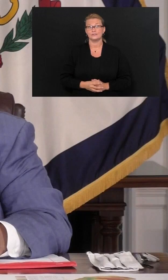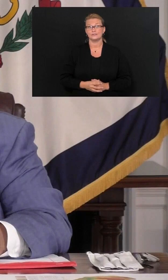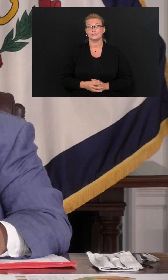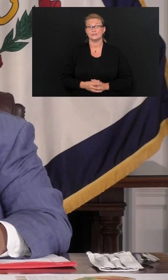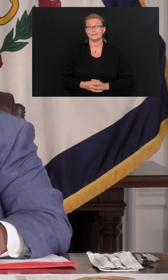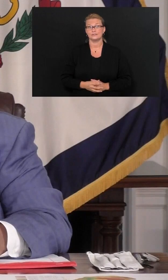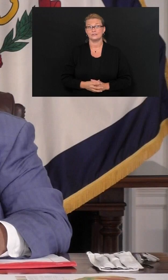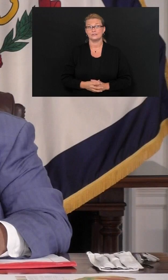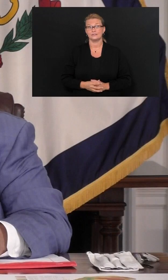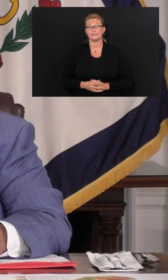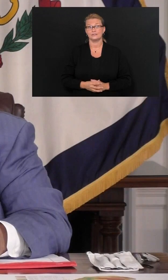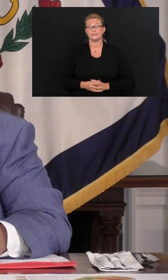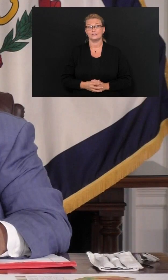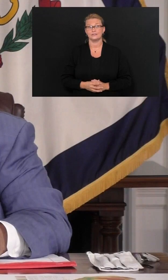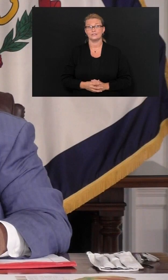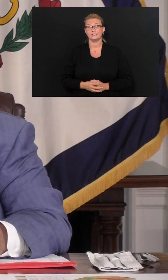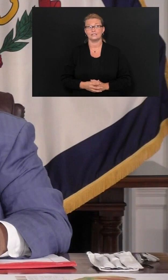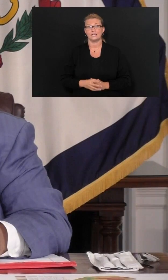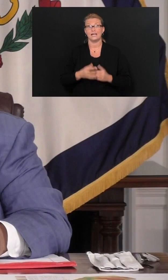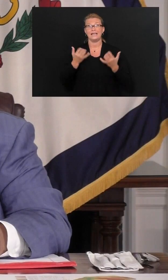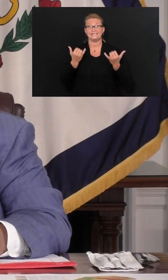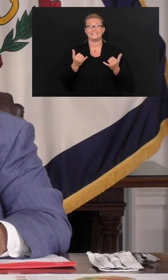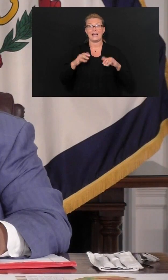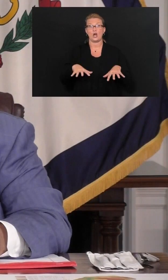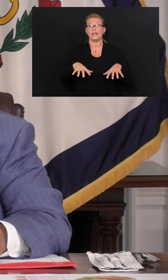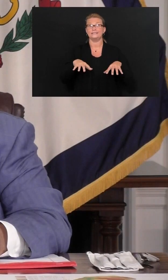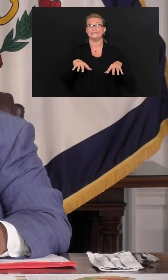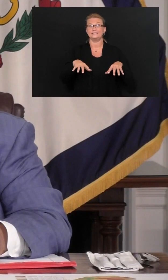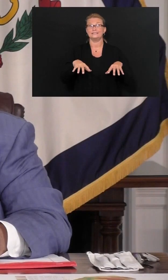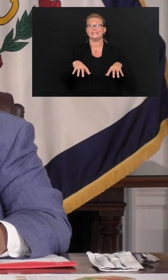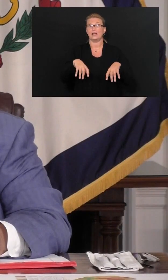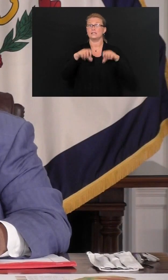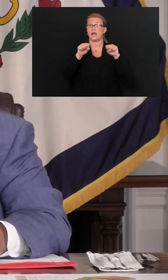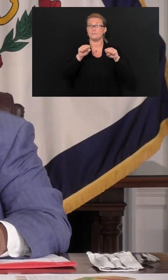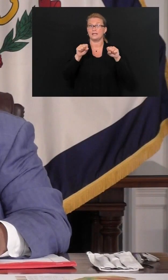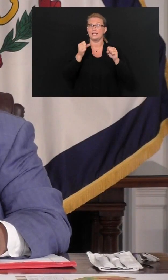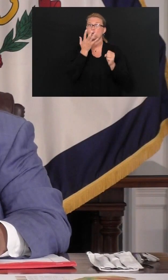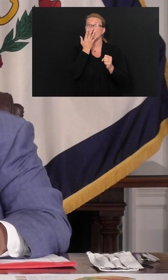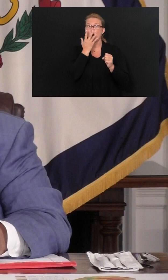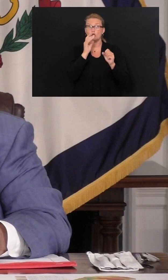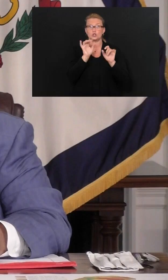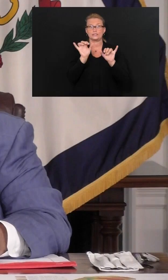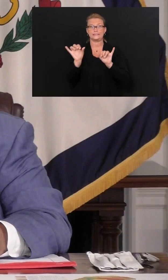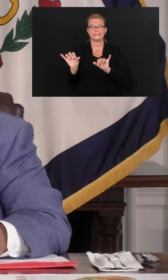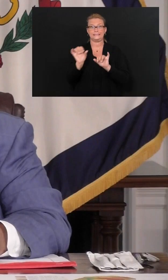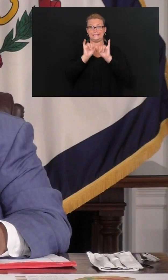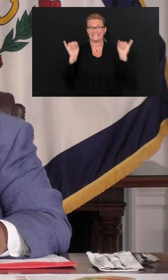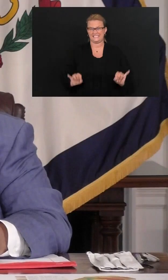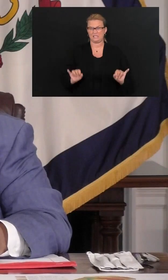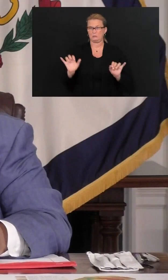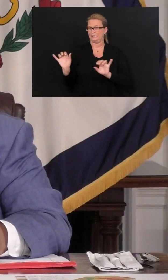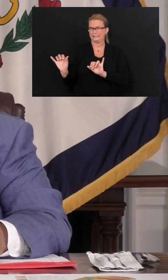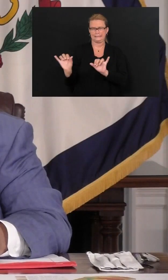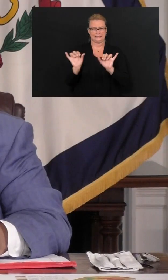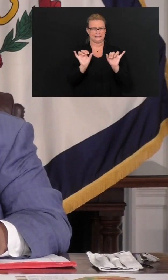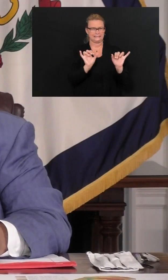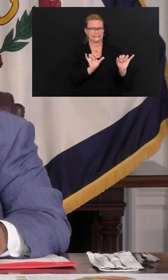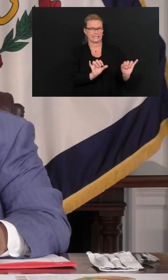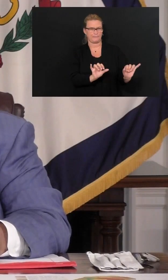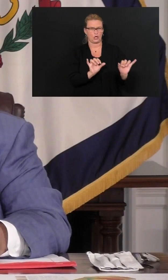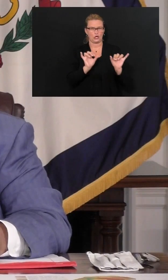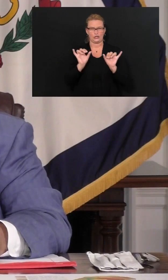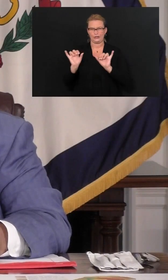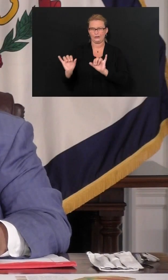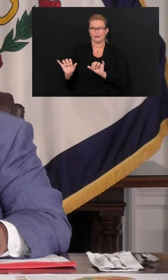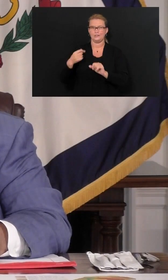now the CDC is adopting a color code system that looks tremendously close to our